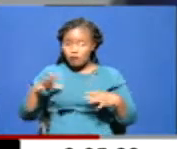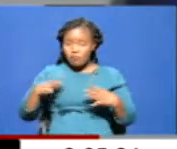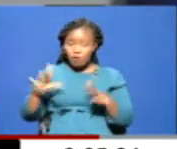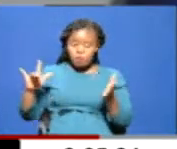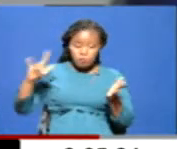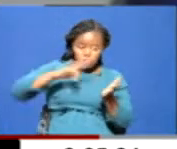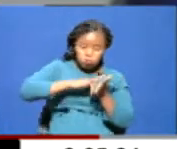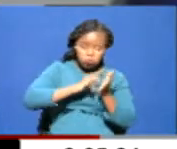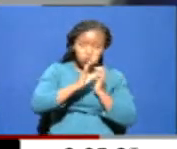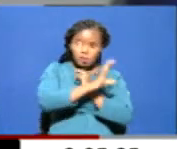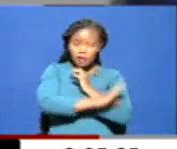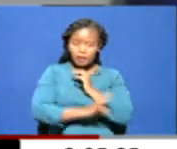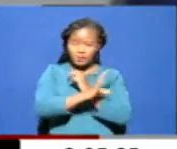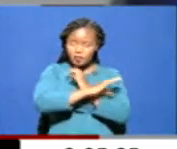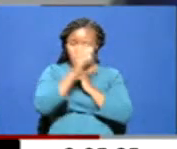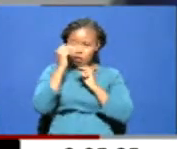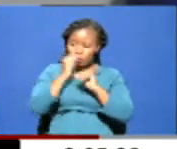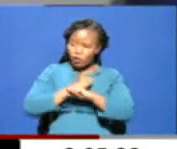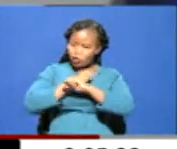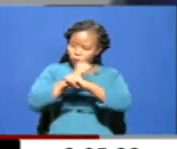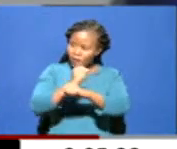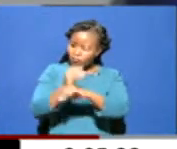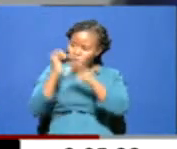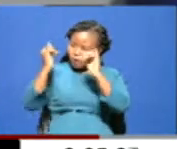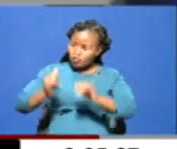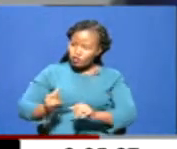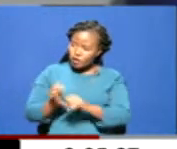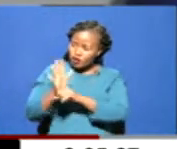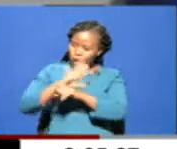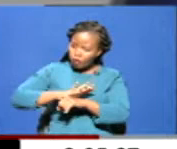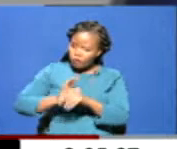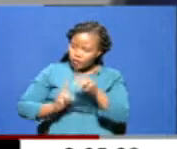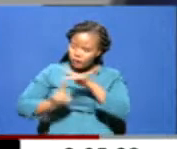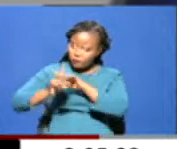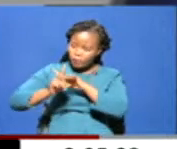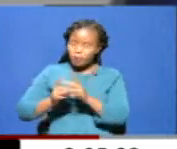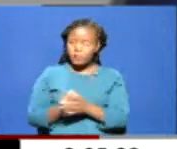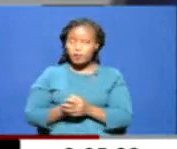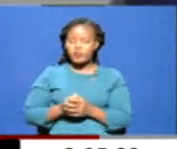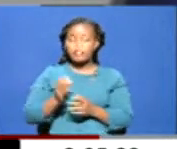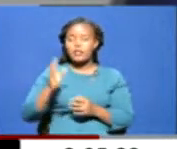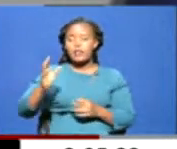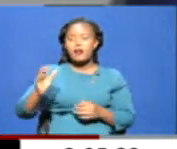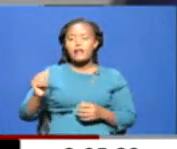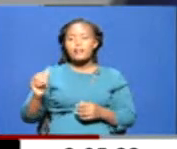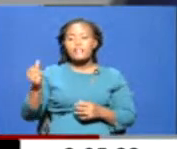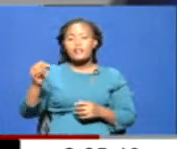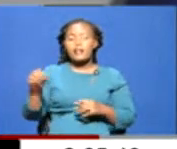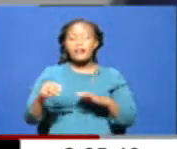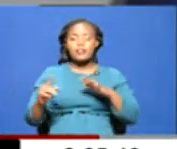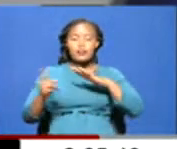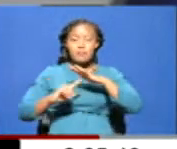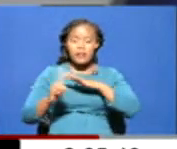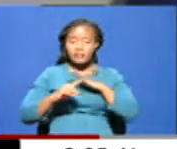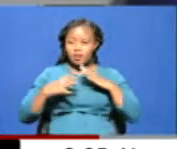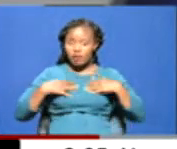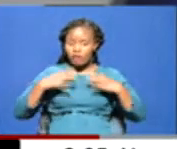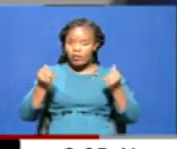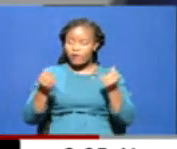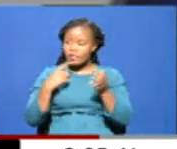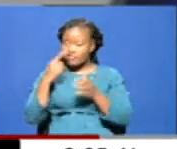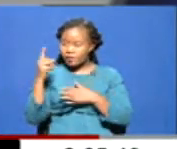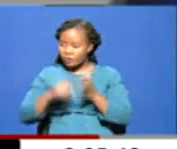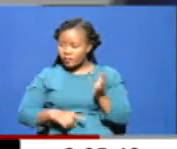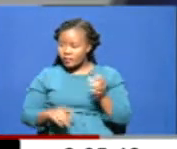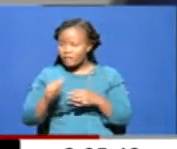newly discovered COVID-19 strain, Omicron. Health Chief Administrative Secretary Dr. Mercy Mwangangi says Kenya has